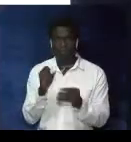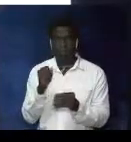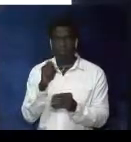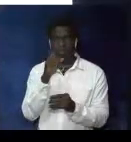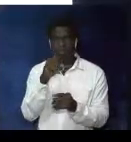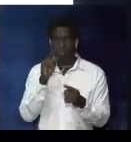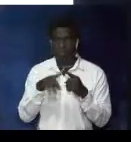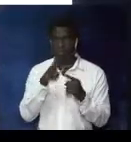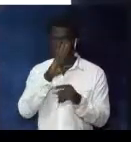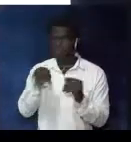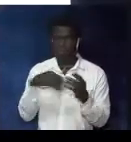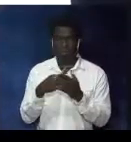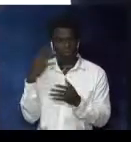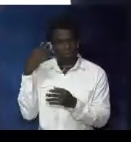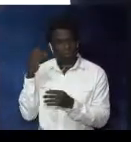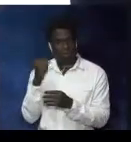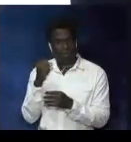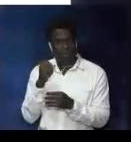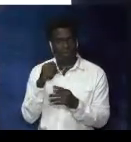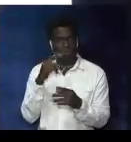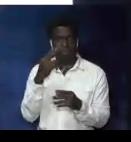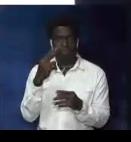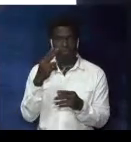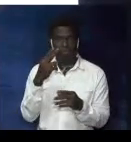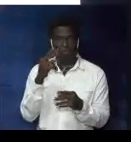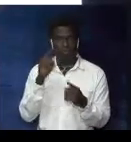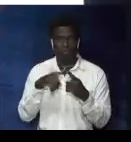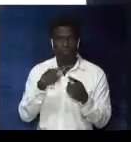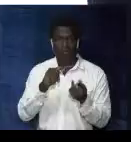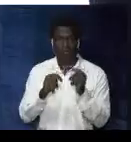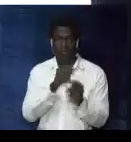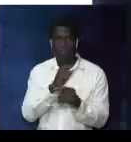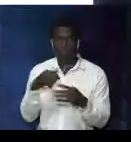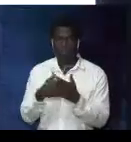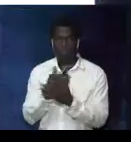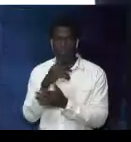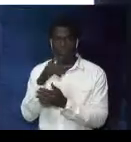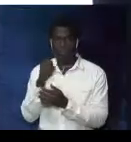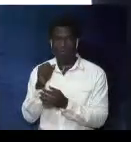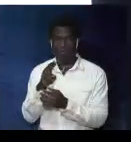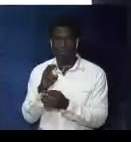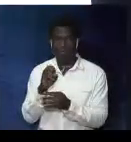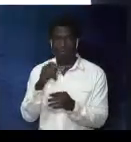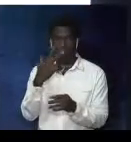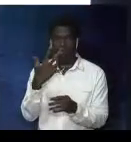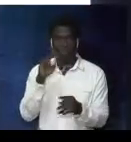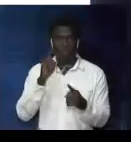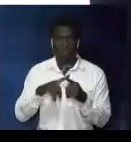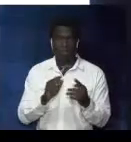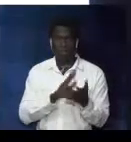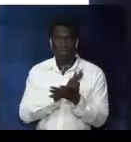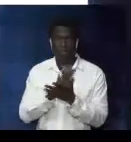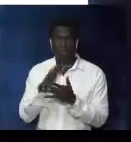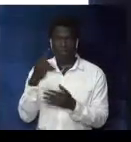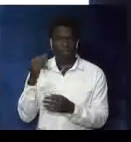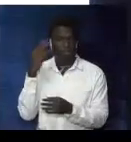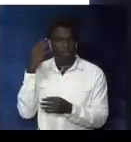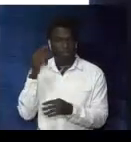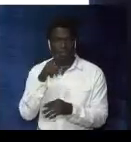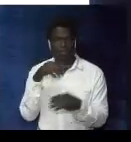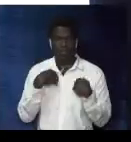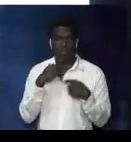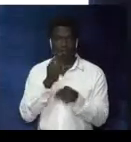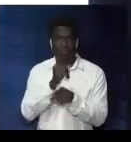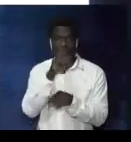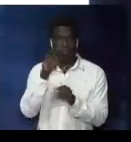sentences. 1, to be all ears. 2, to turn a new leaf. 3, to clear the hair. You have